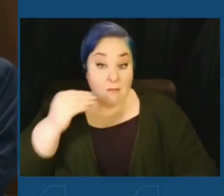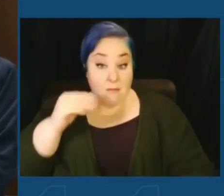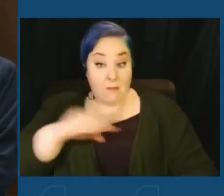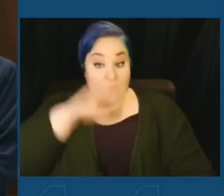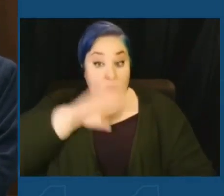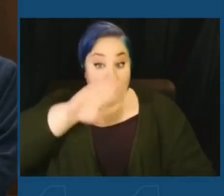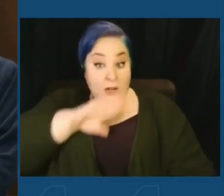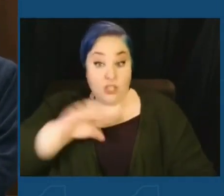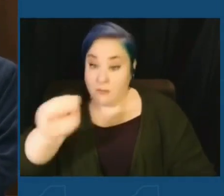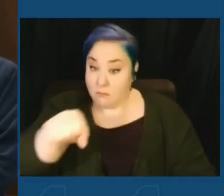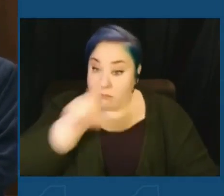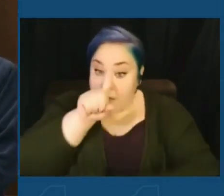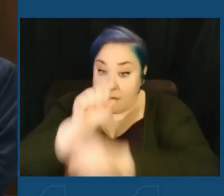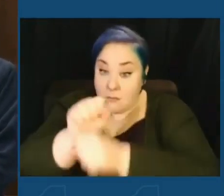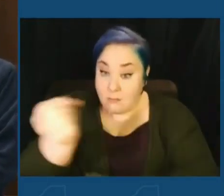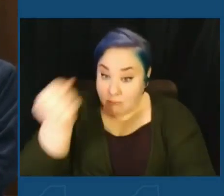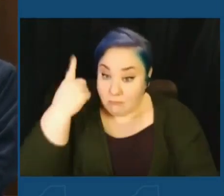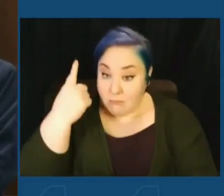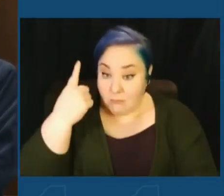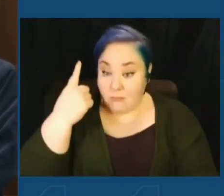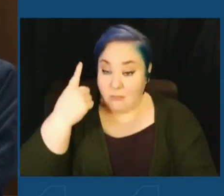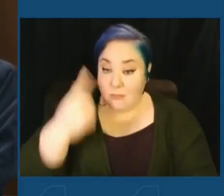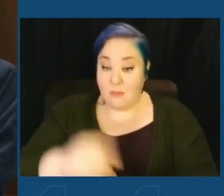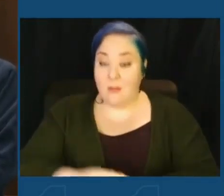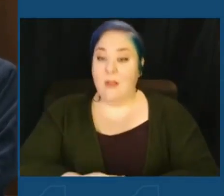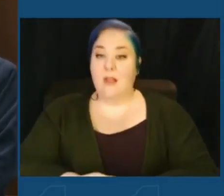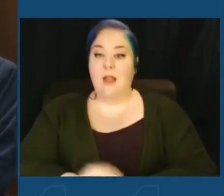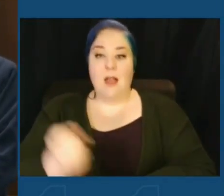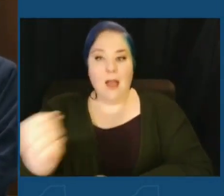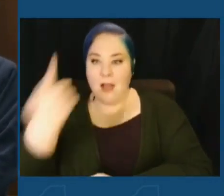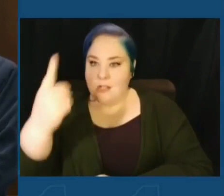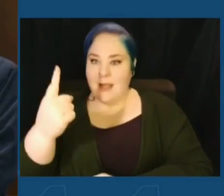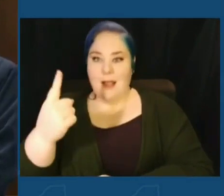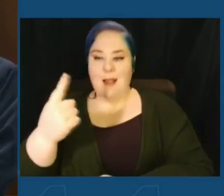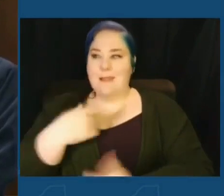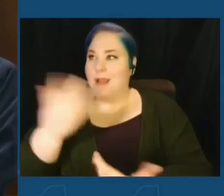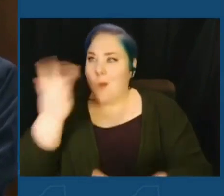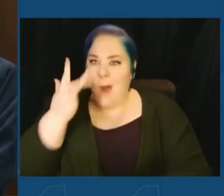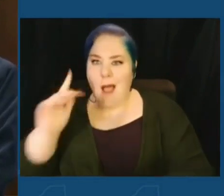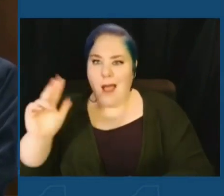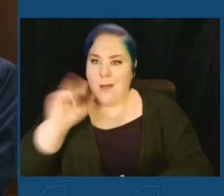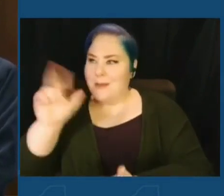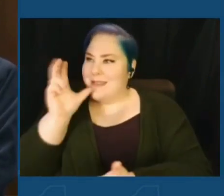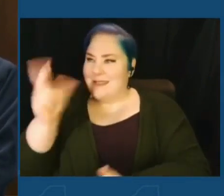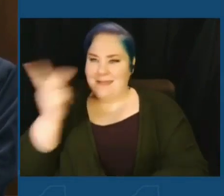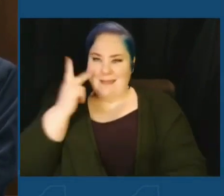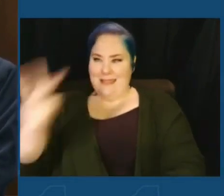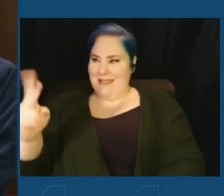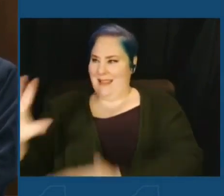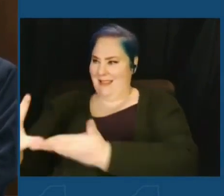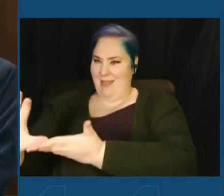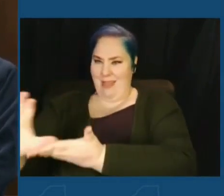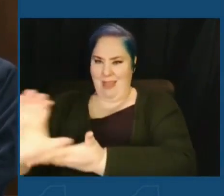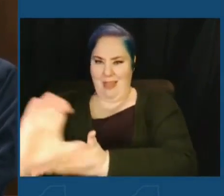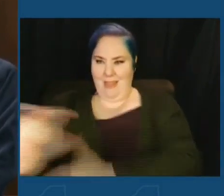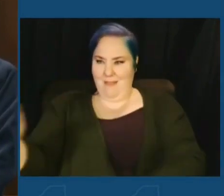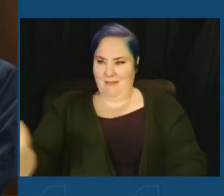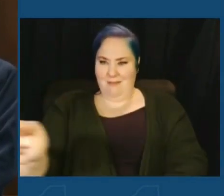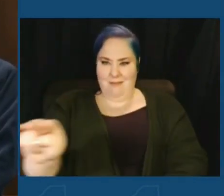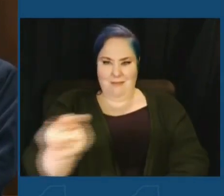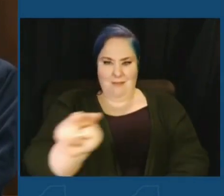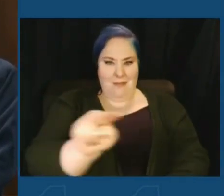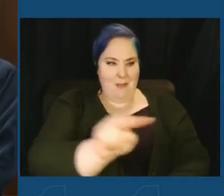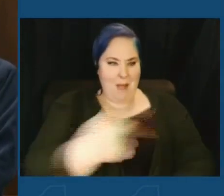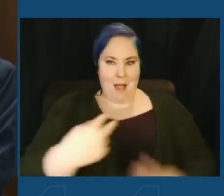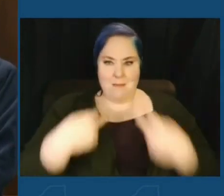understand that, you know, being in a place where you're saying, why are the plows going by? Why am I still at home? Why am I having trouble getting food from the